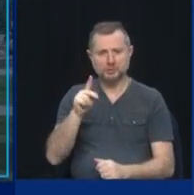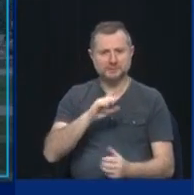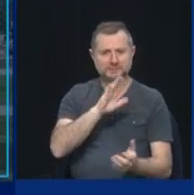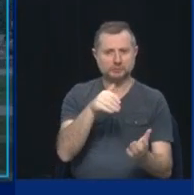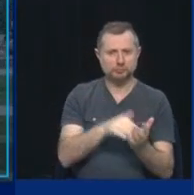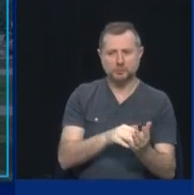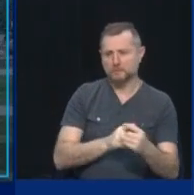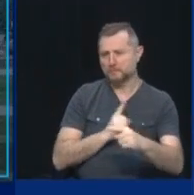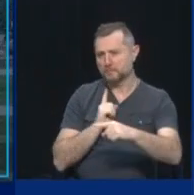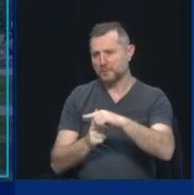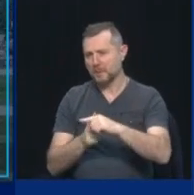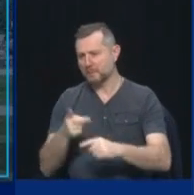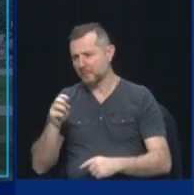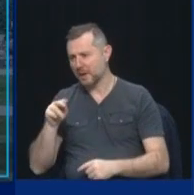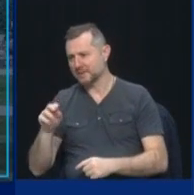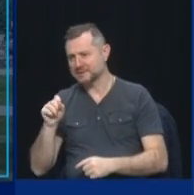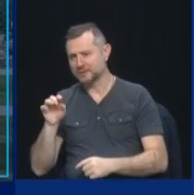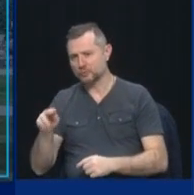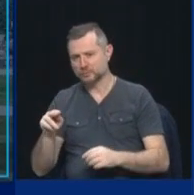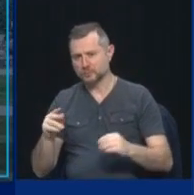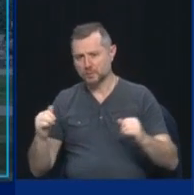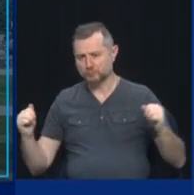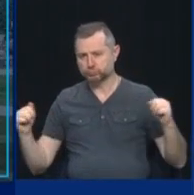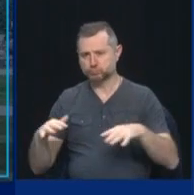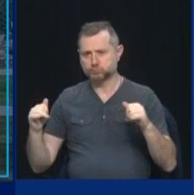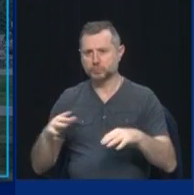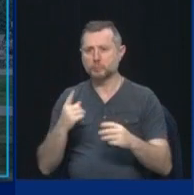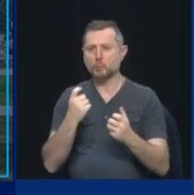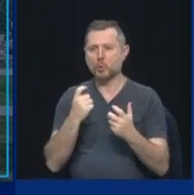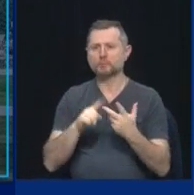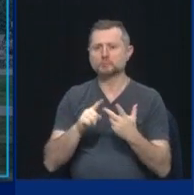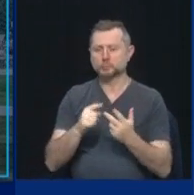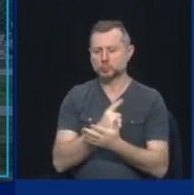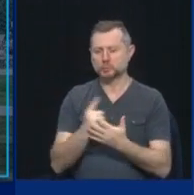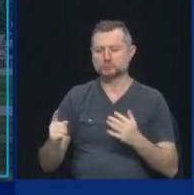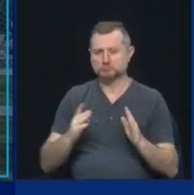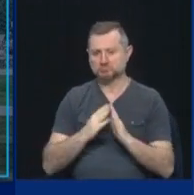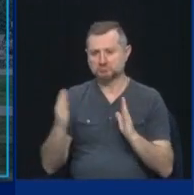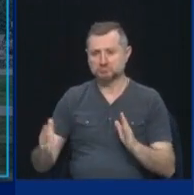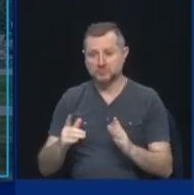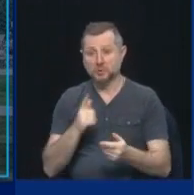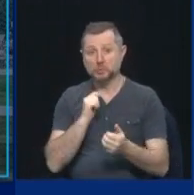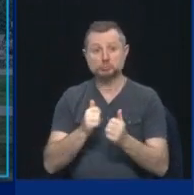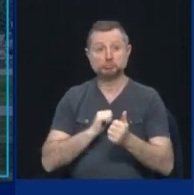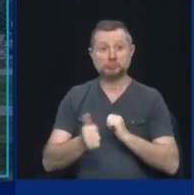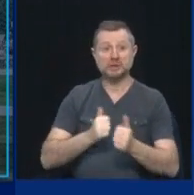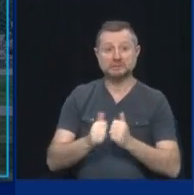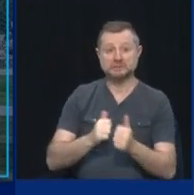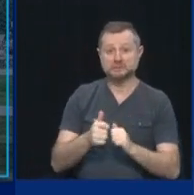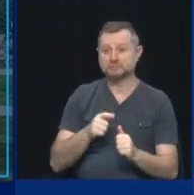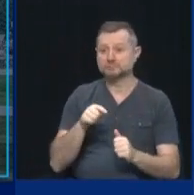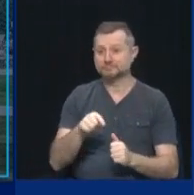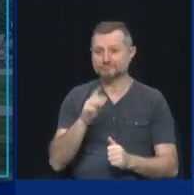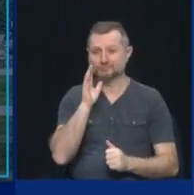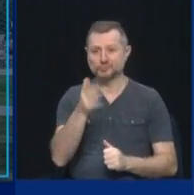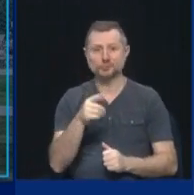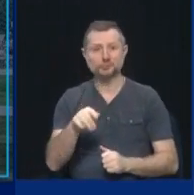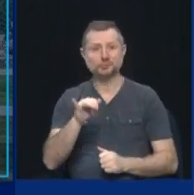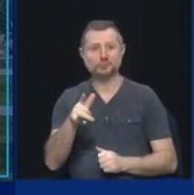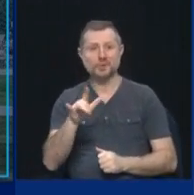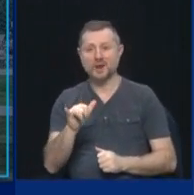week. Also, the racing season is coming up, July 15th, opening day at